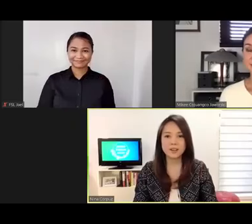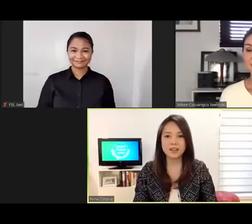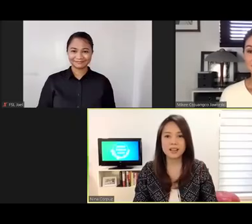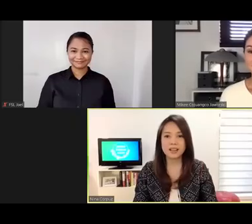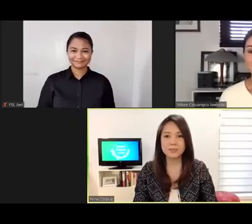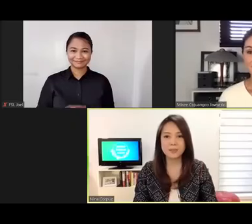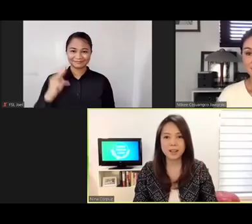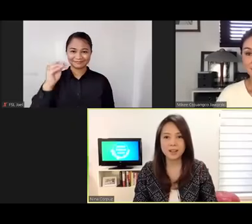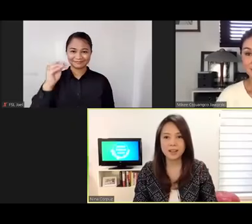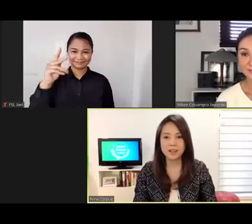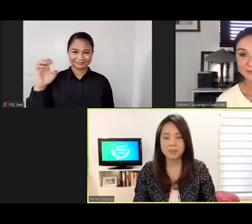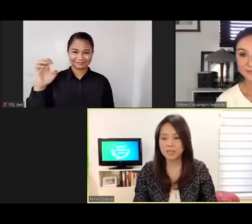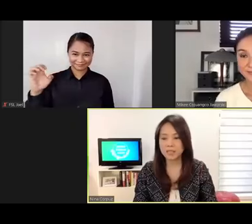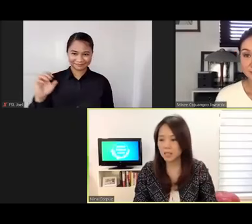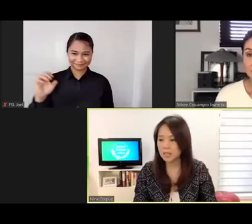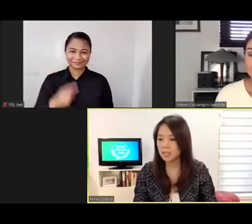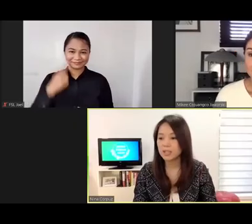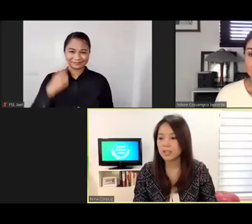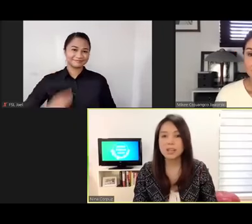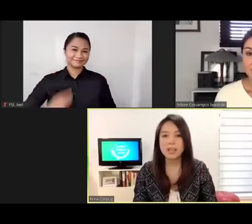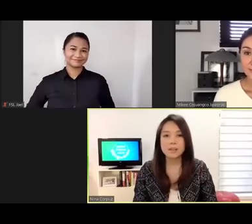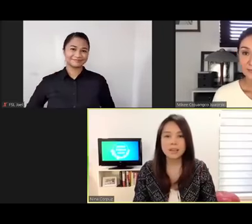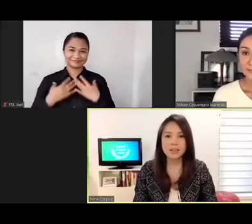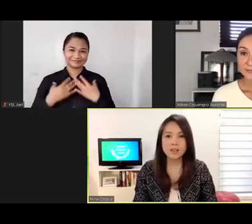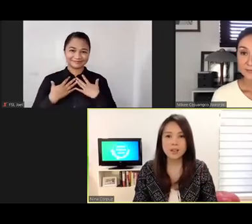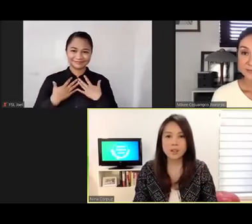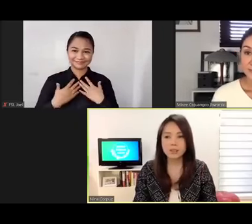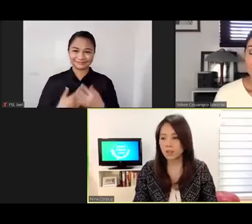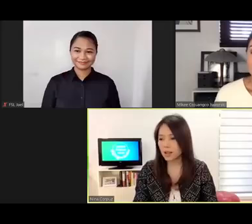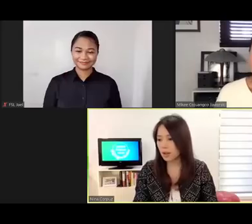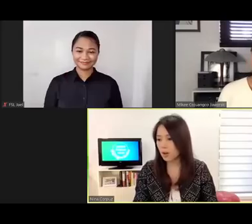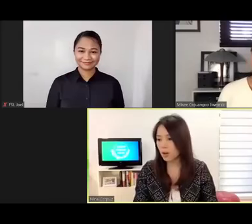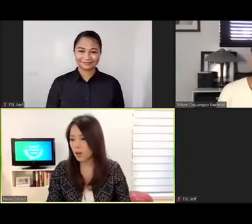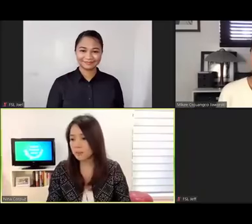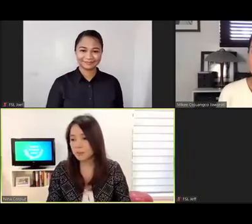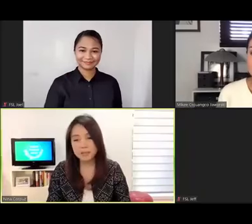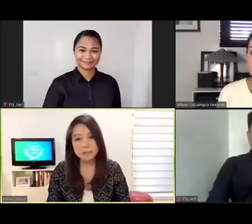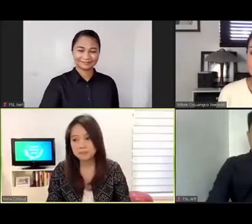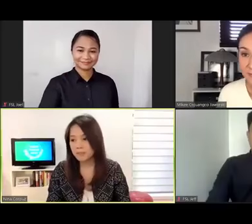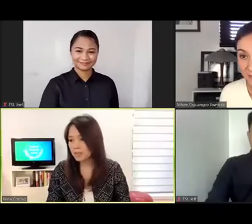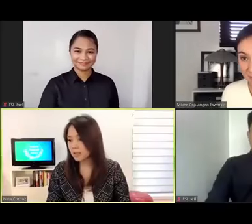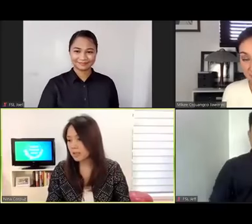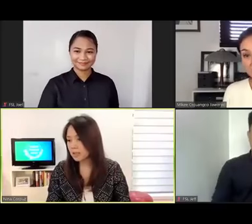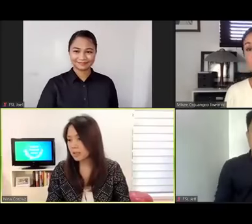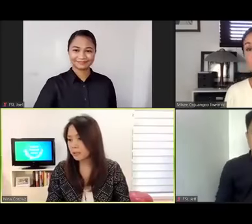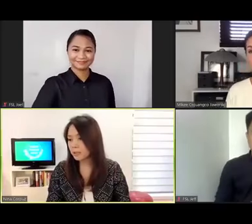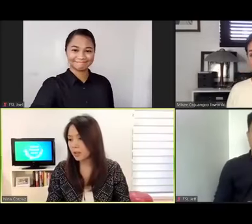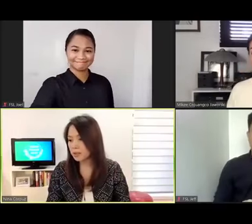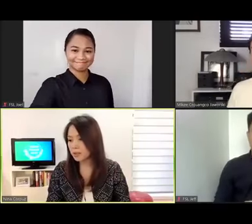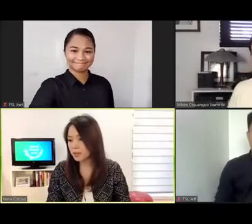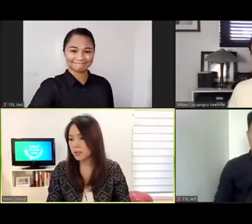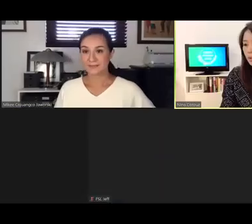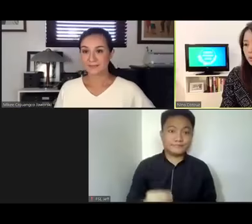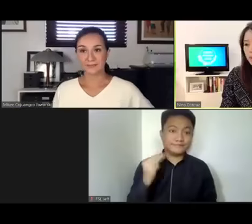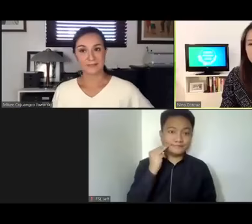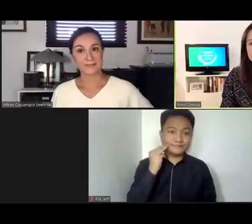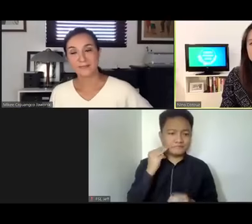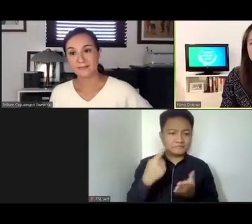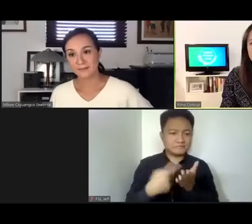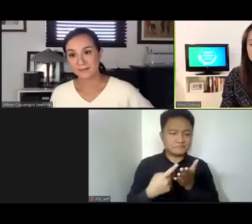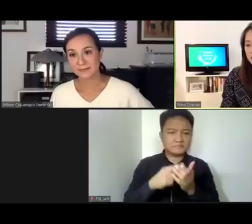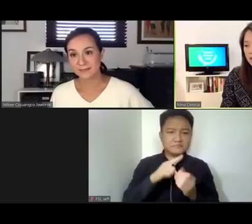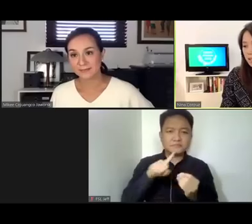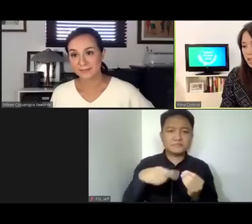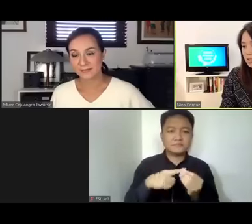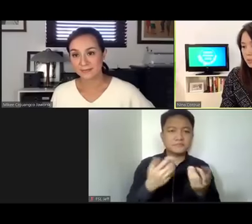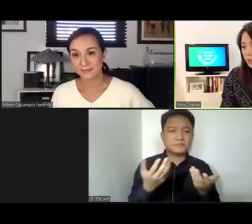Olympism, the philosophy of the Olympic Games, and how it integrates sports with culture, education, and